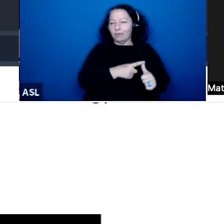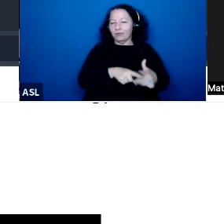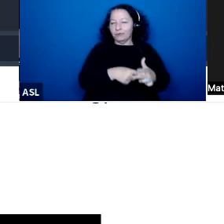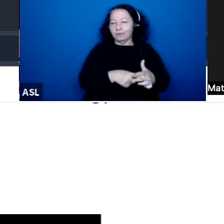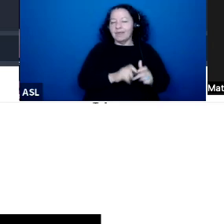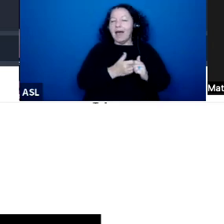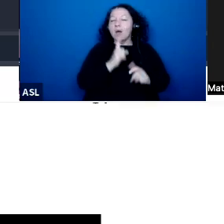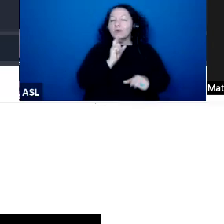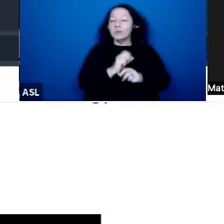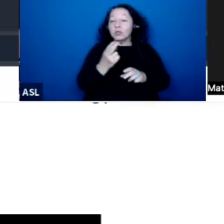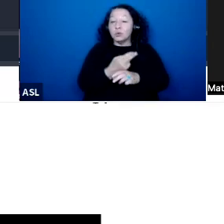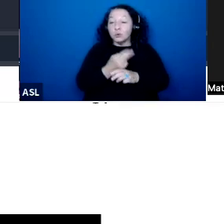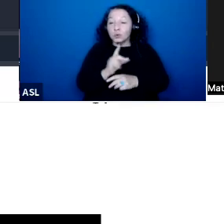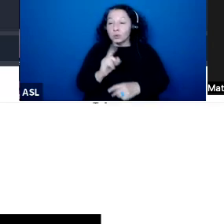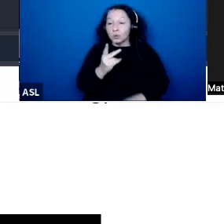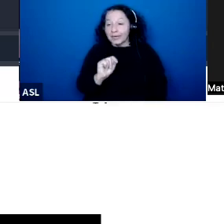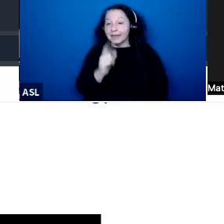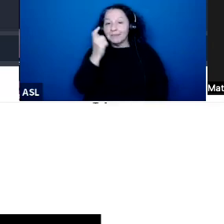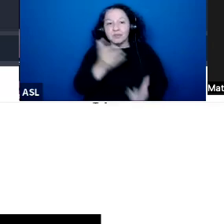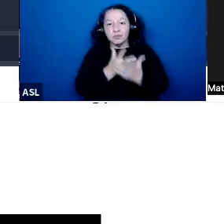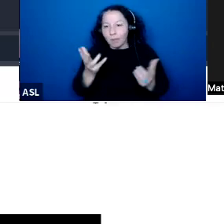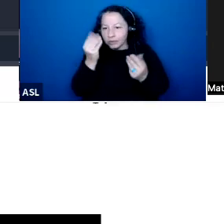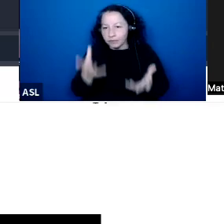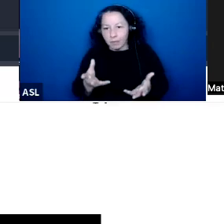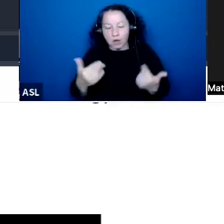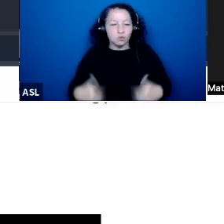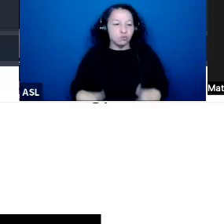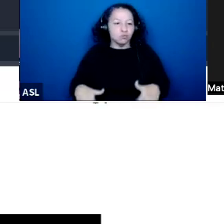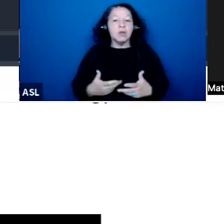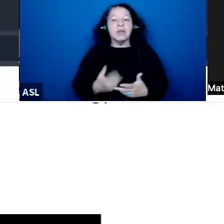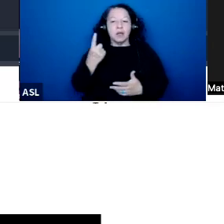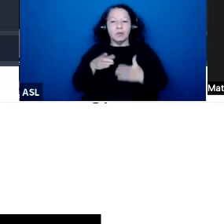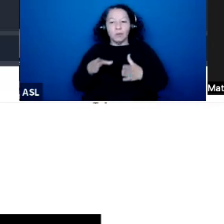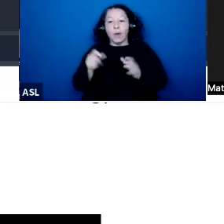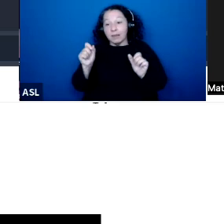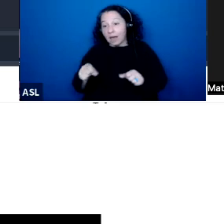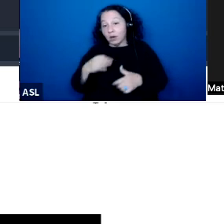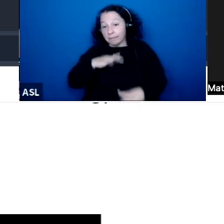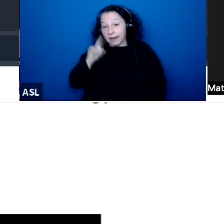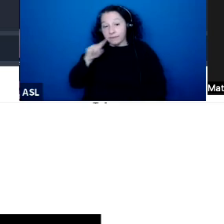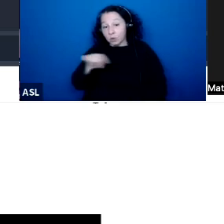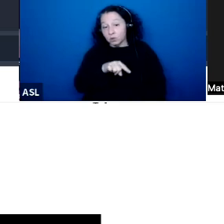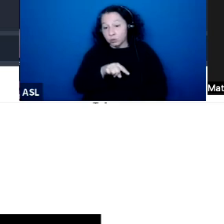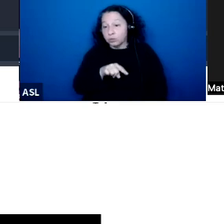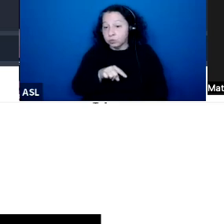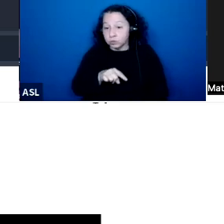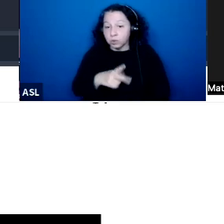about how to really use the toolkit, because there is so much information. One way that could be